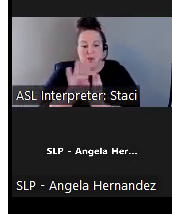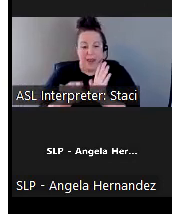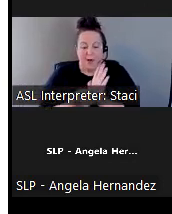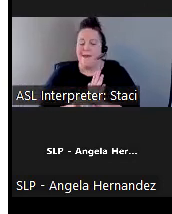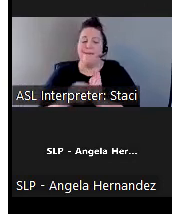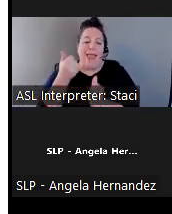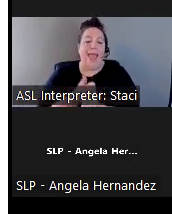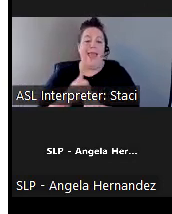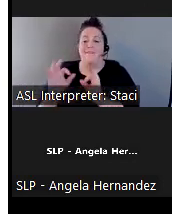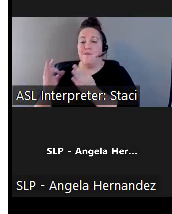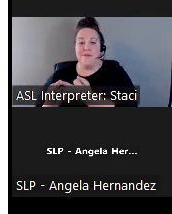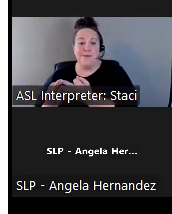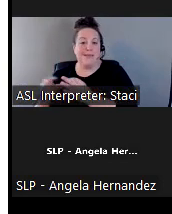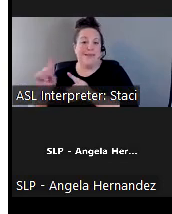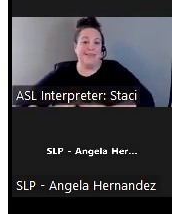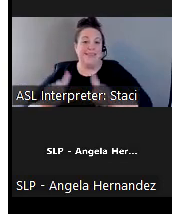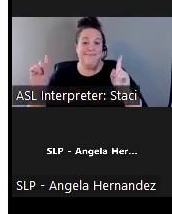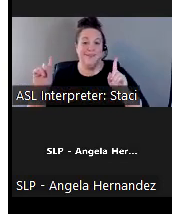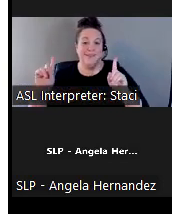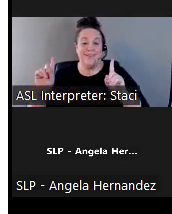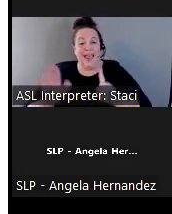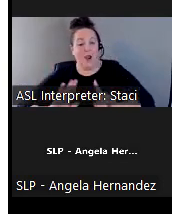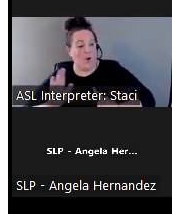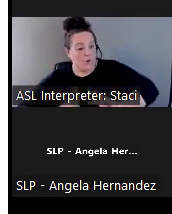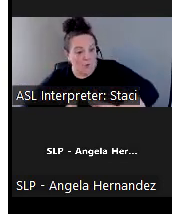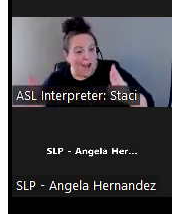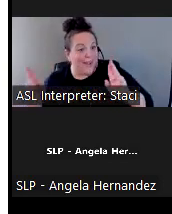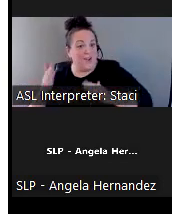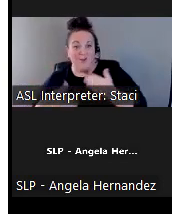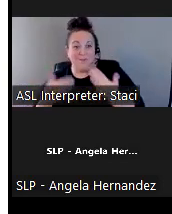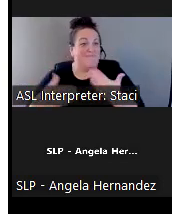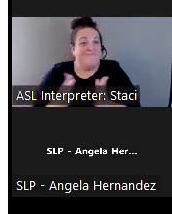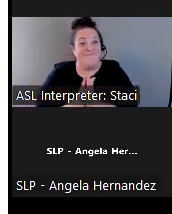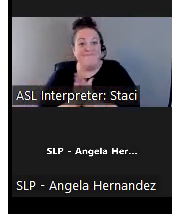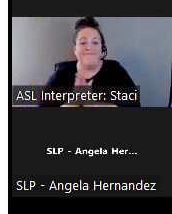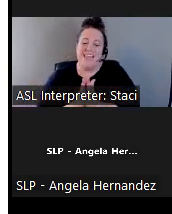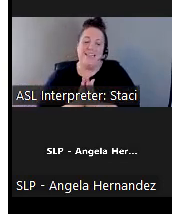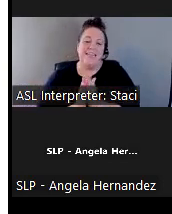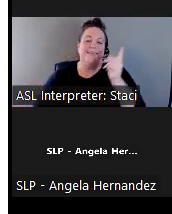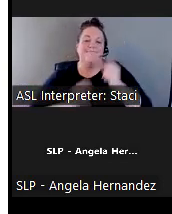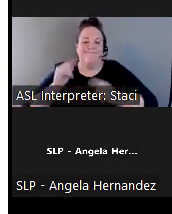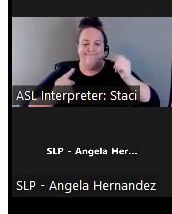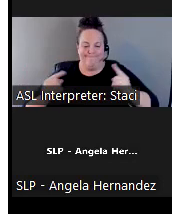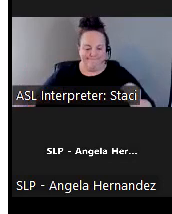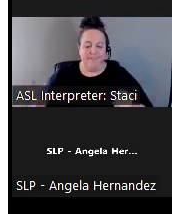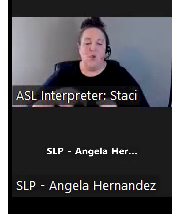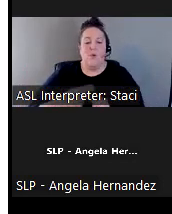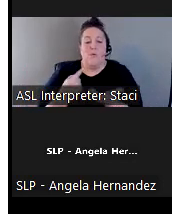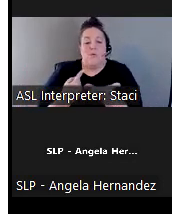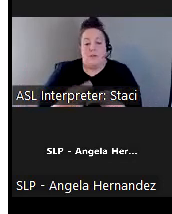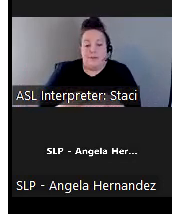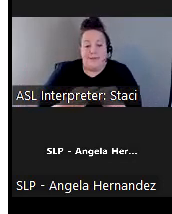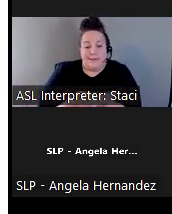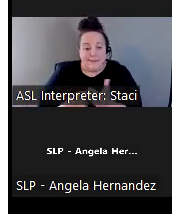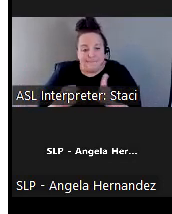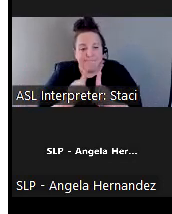family functions a little differently, and our readiness to move to that next step can really vary. And so we want to come alongside